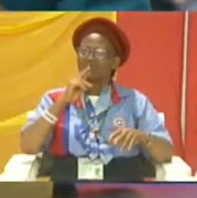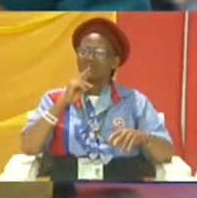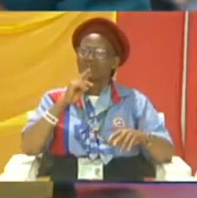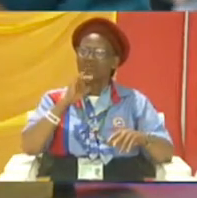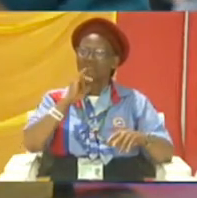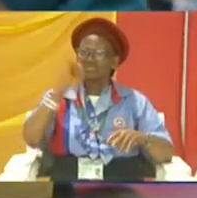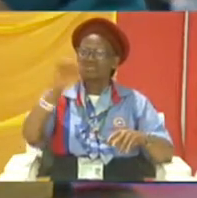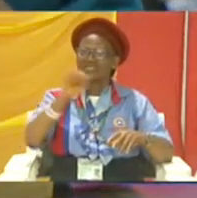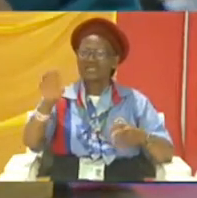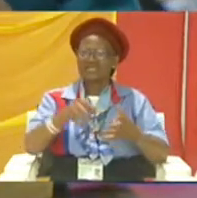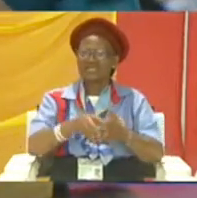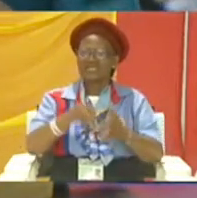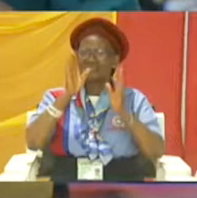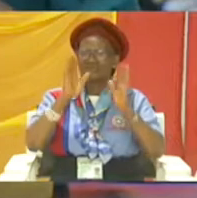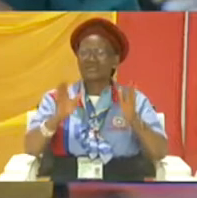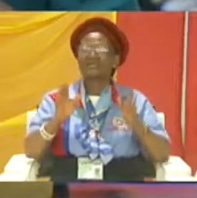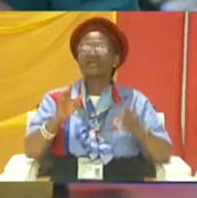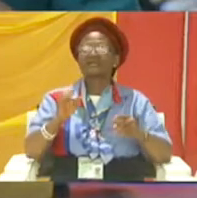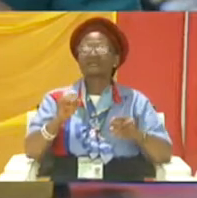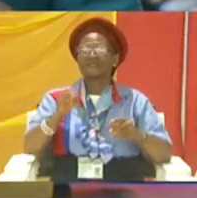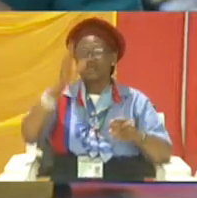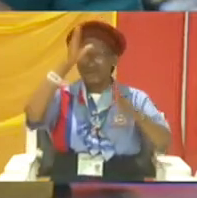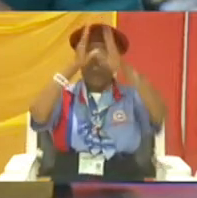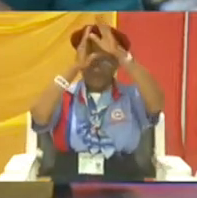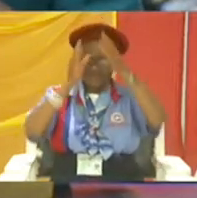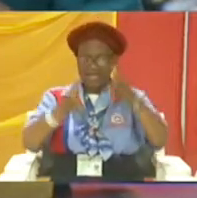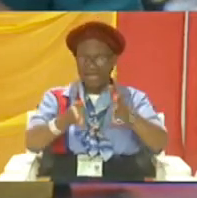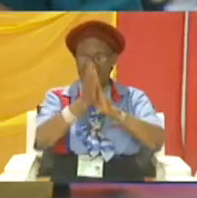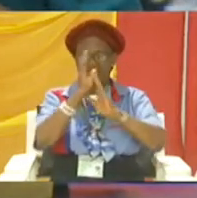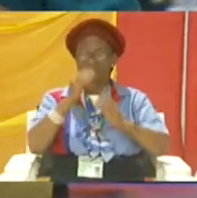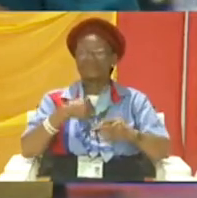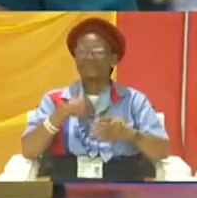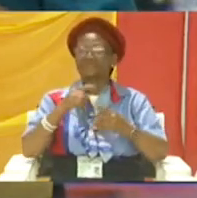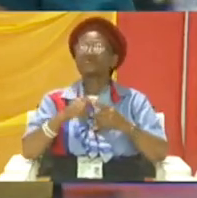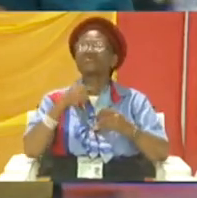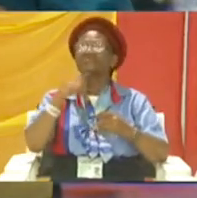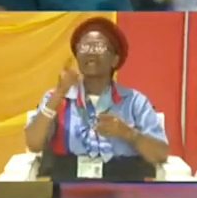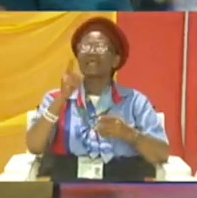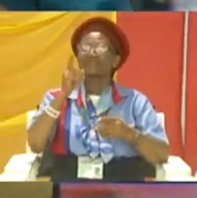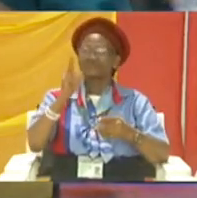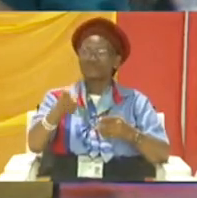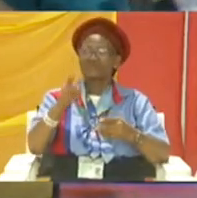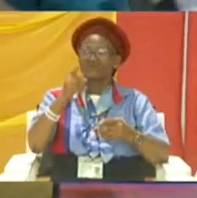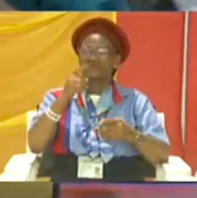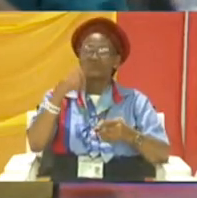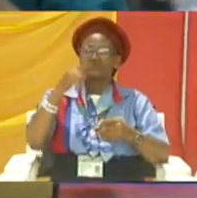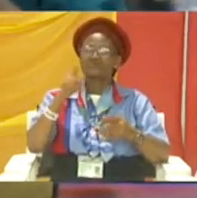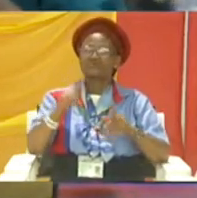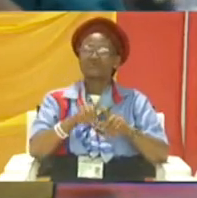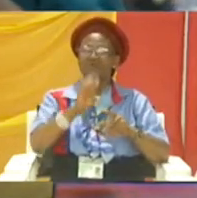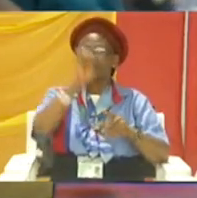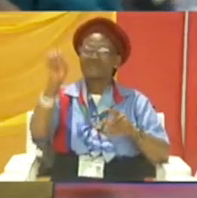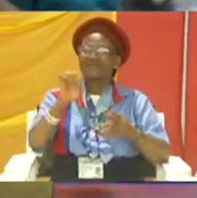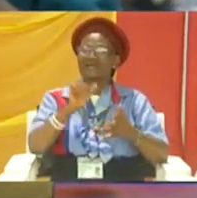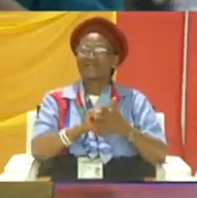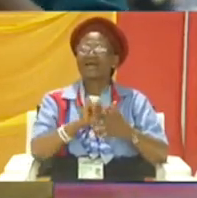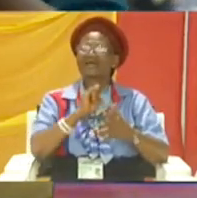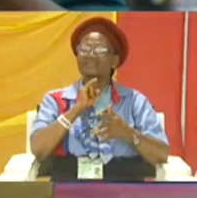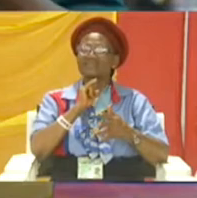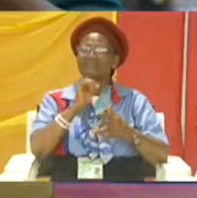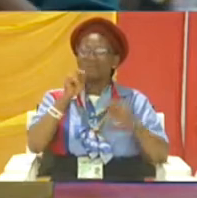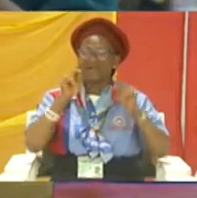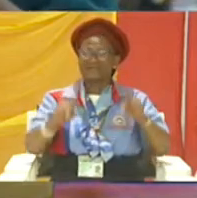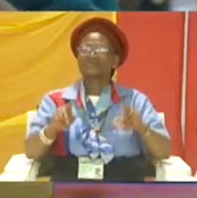Daddy asked me to tell you, whoever that one is, he said